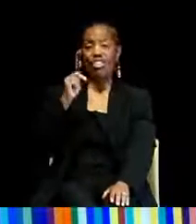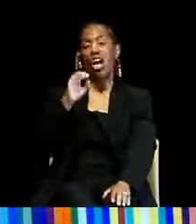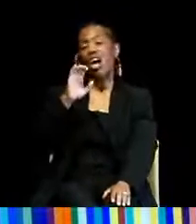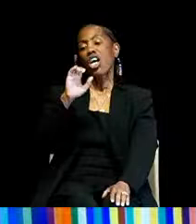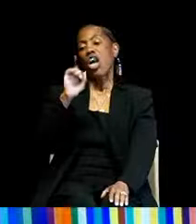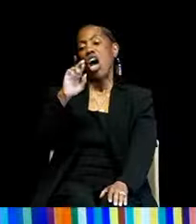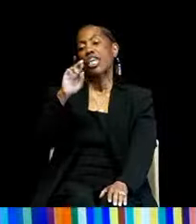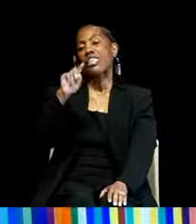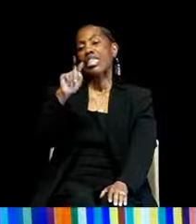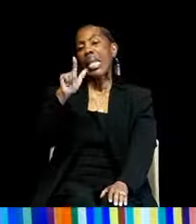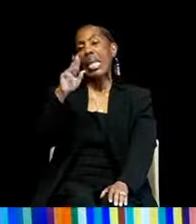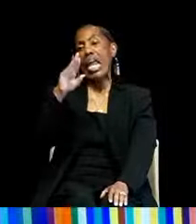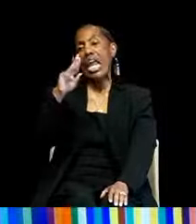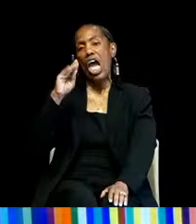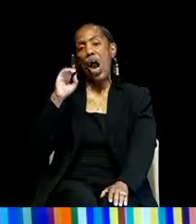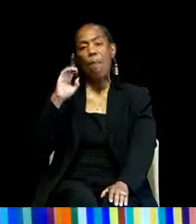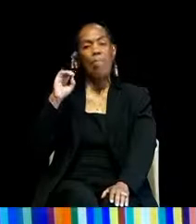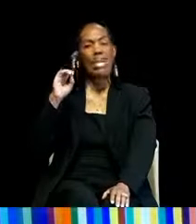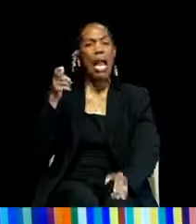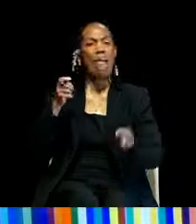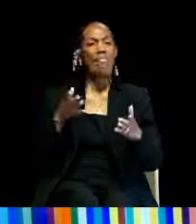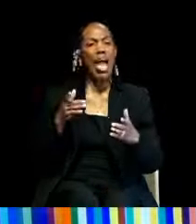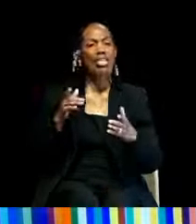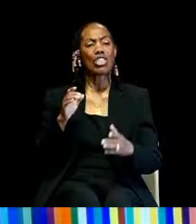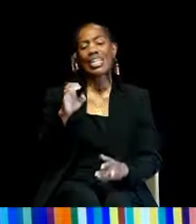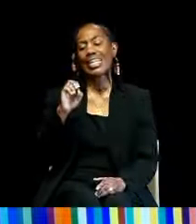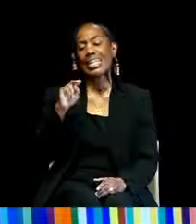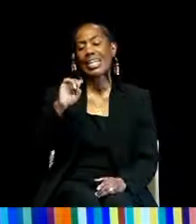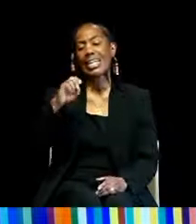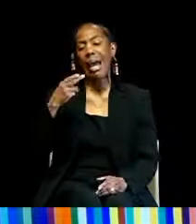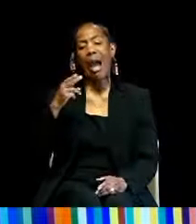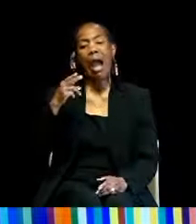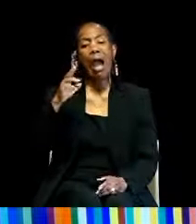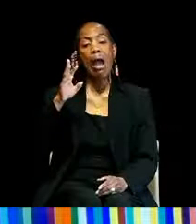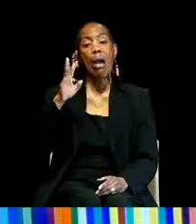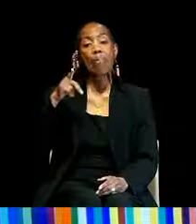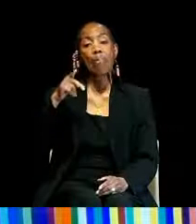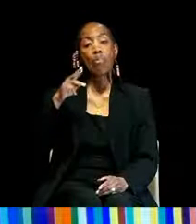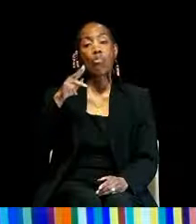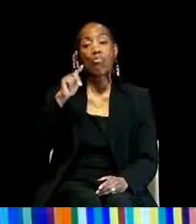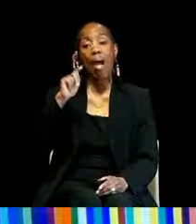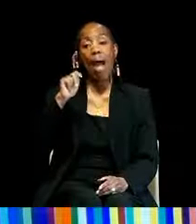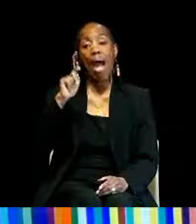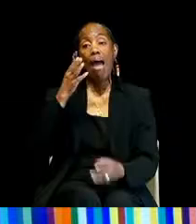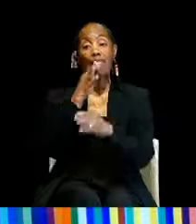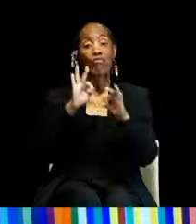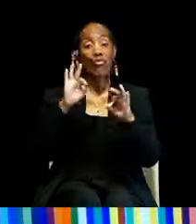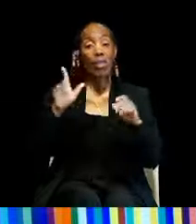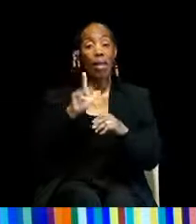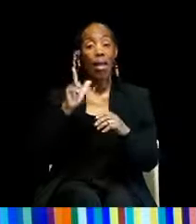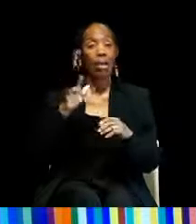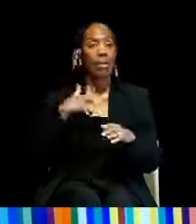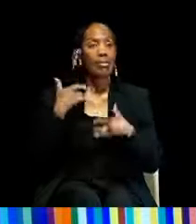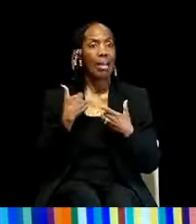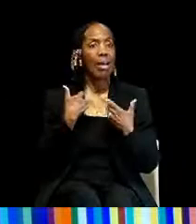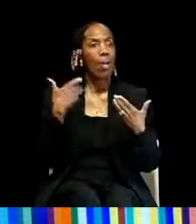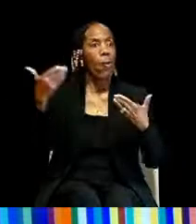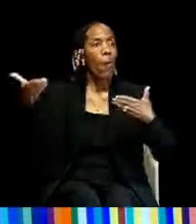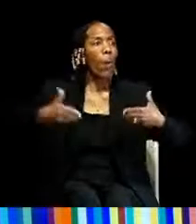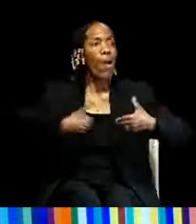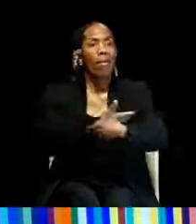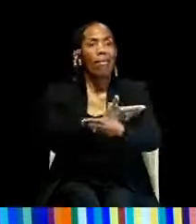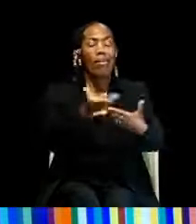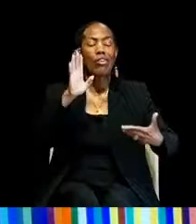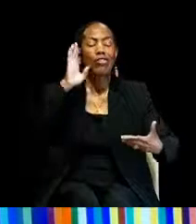Cardellino. I am the Best and Next Manager here at the Enoch Pratt Free Library. And we are so excited this morning to be welcoming